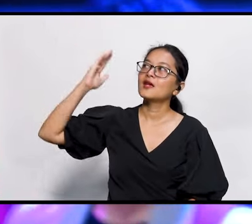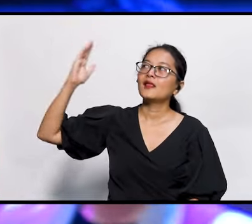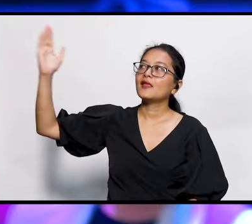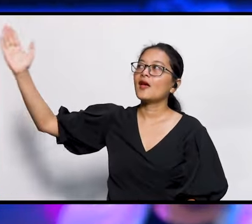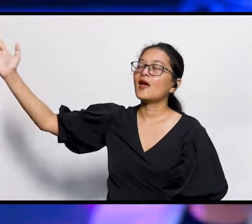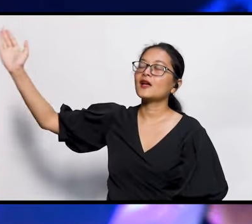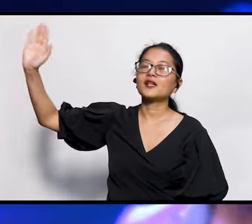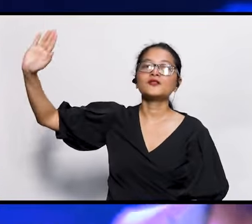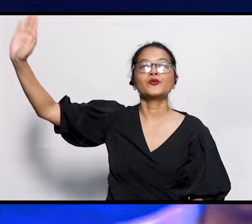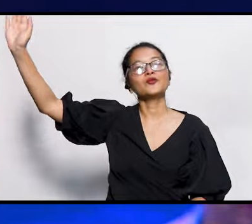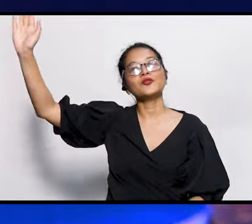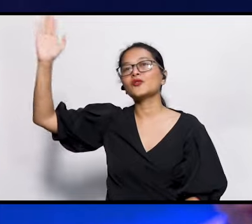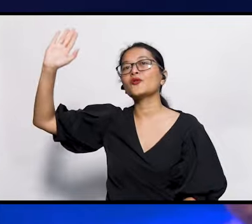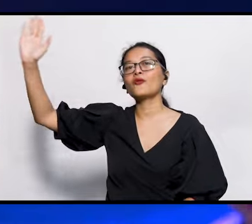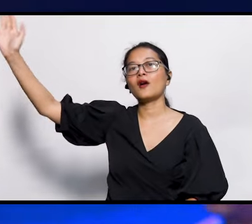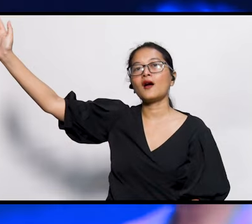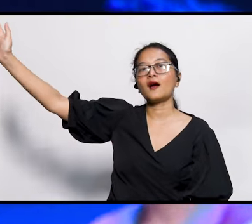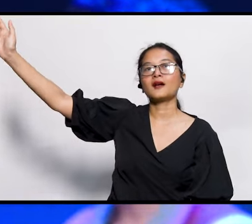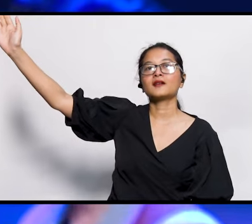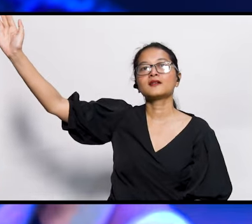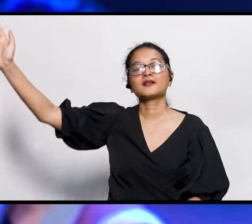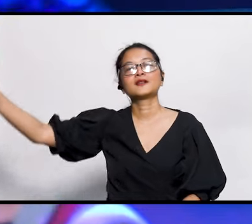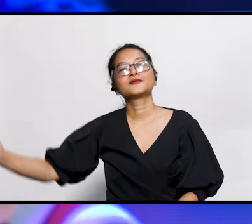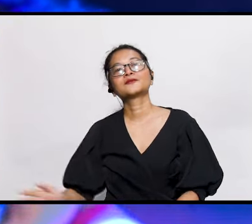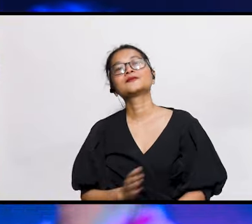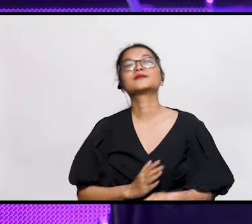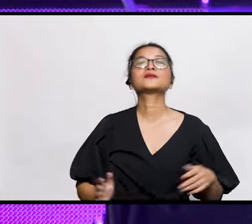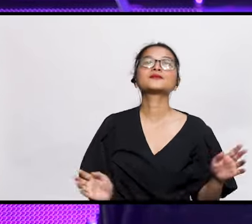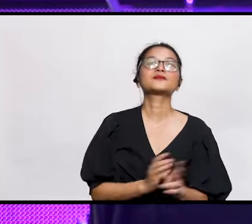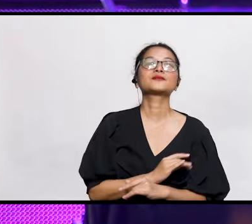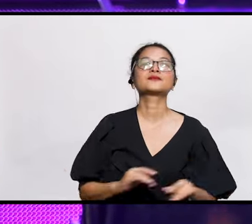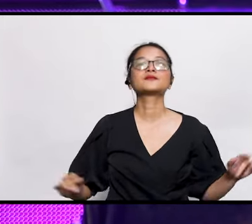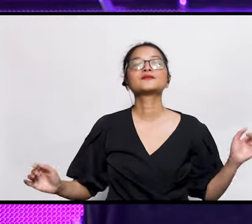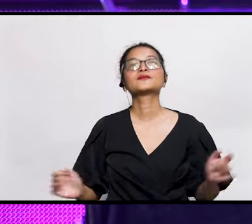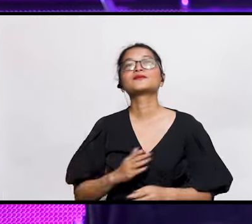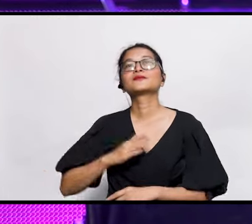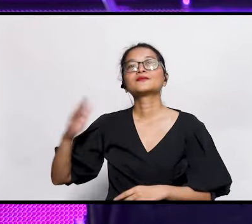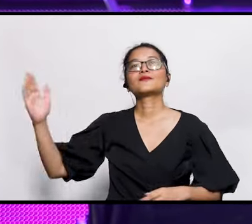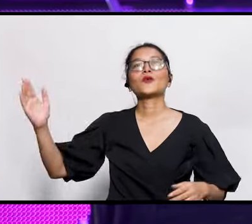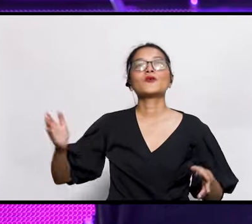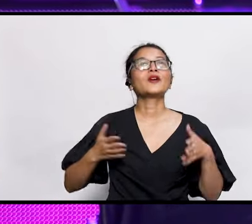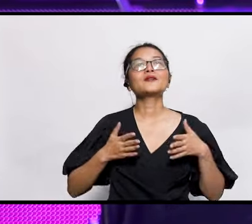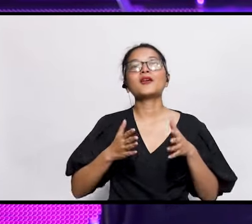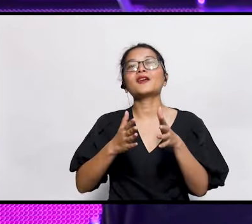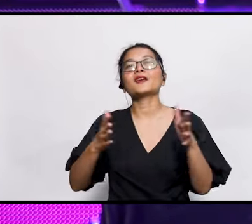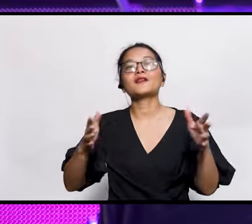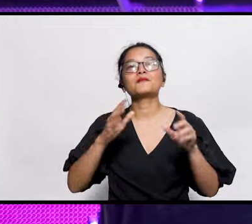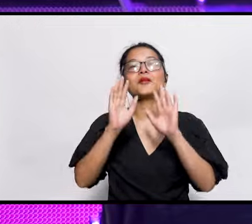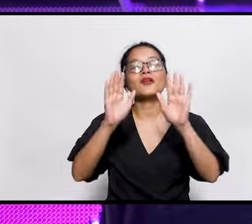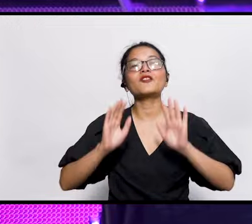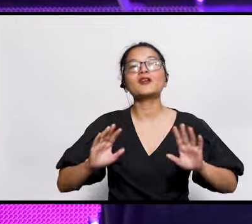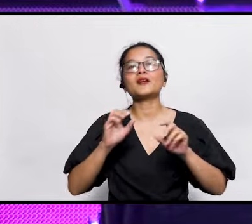god That is who you are That is who you are way